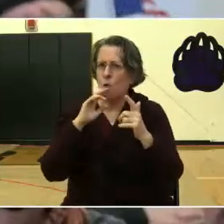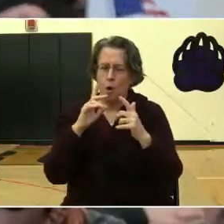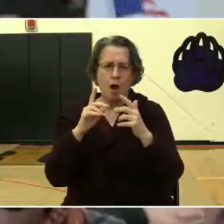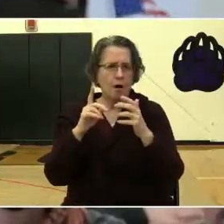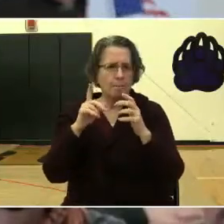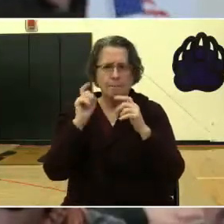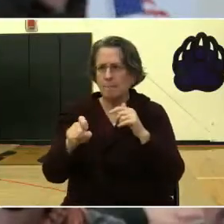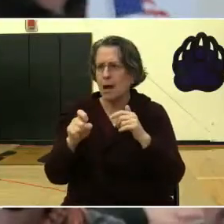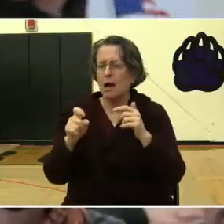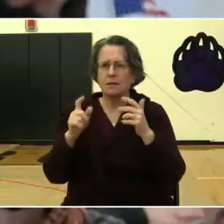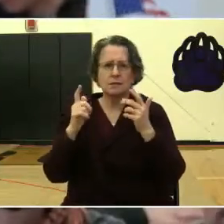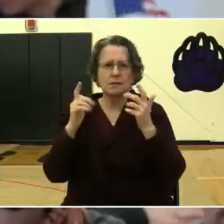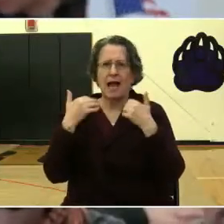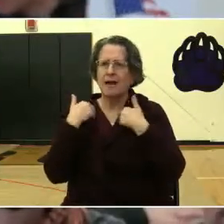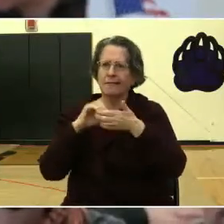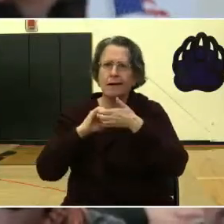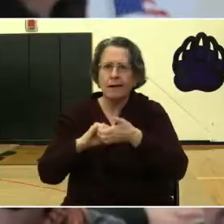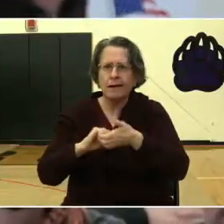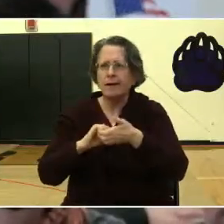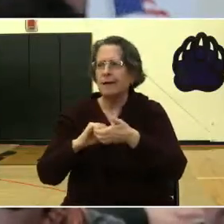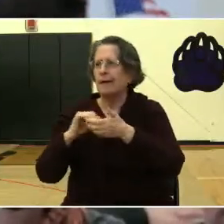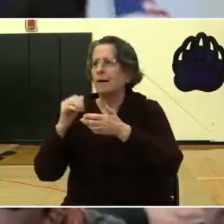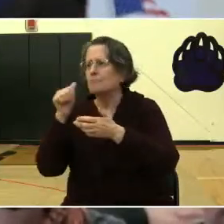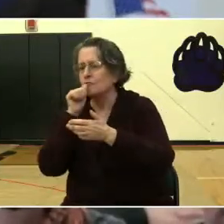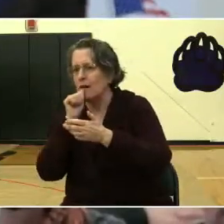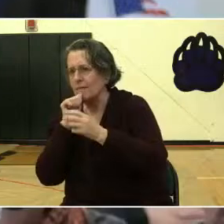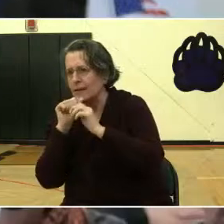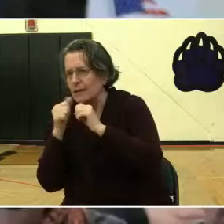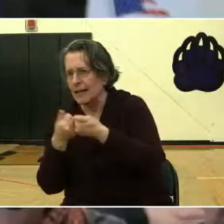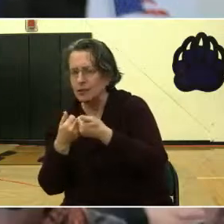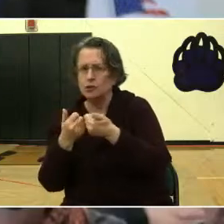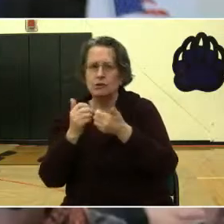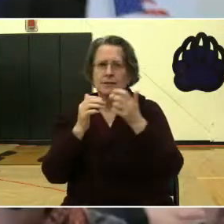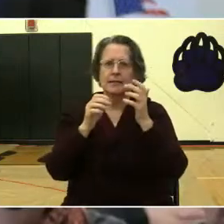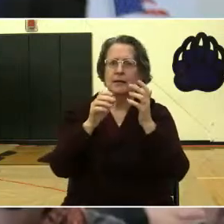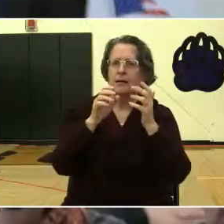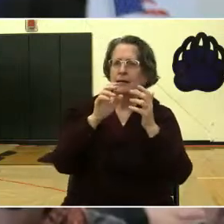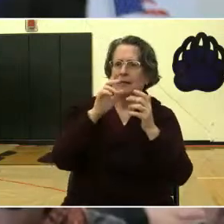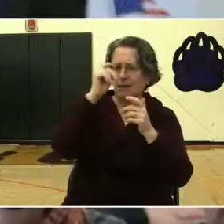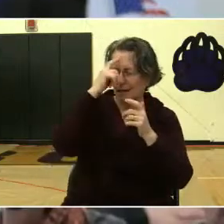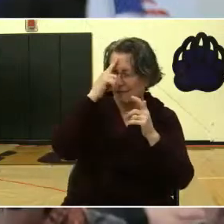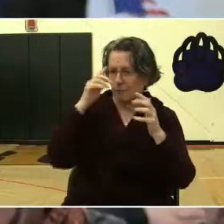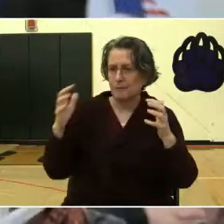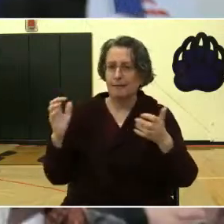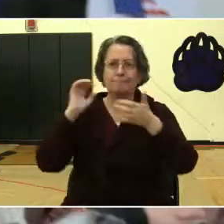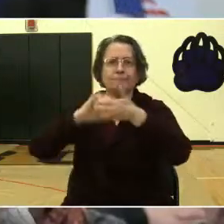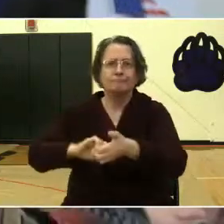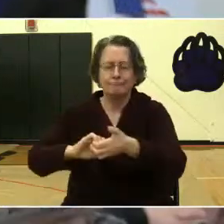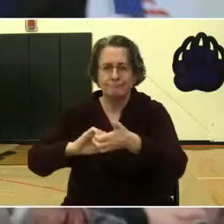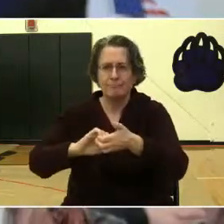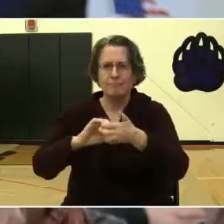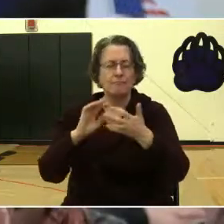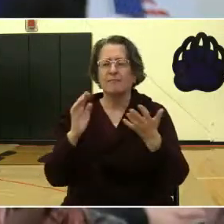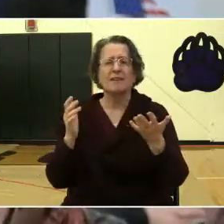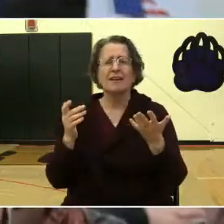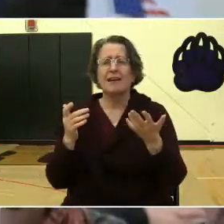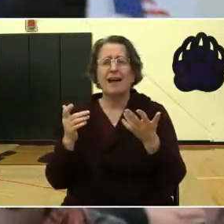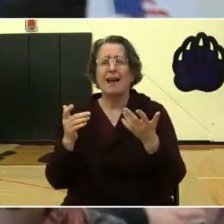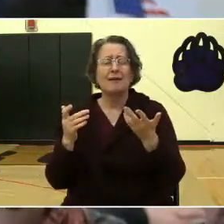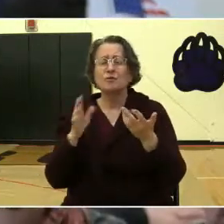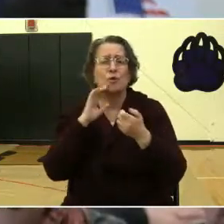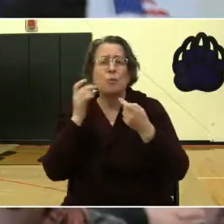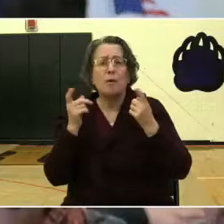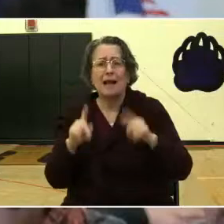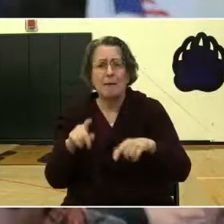um so a lot of this does come down to these expenses that are passed on to taxpayers and renters renters are